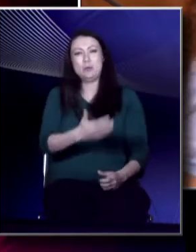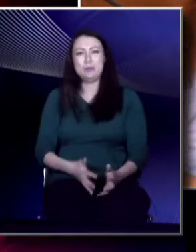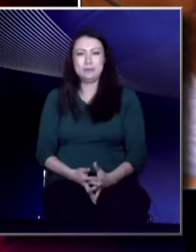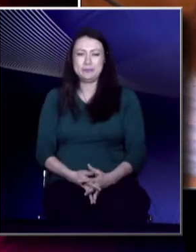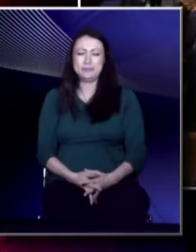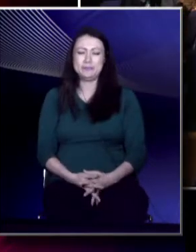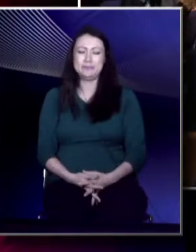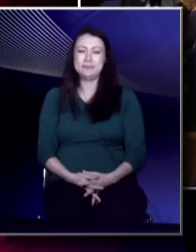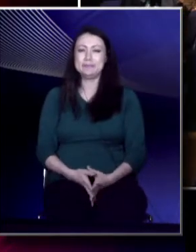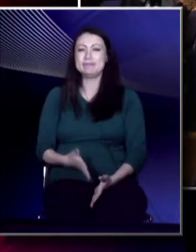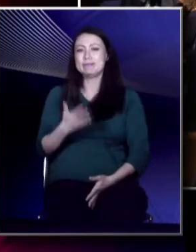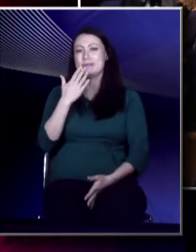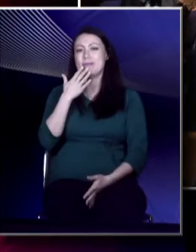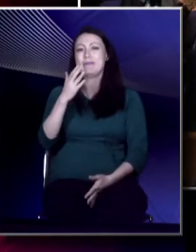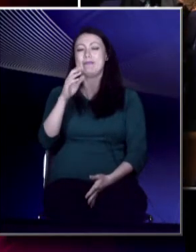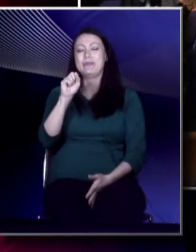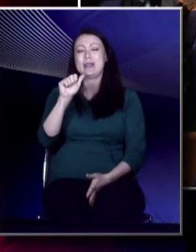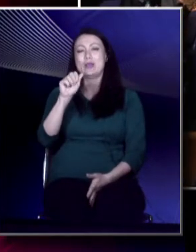Thank you, Sawyer.